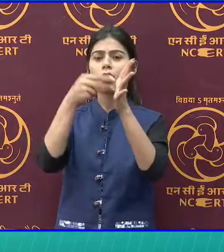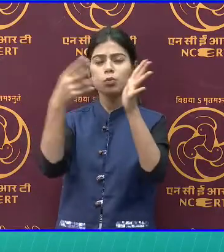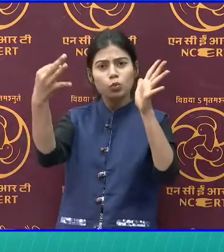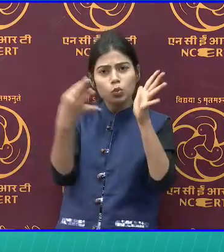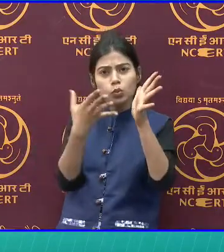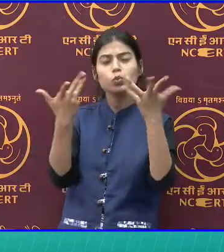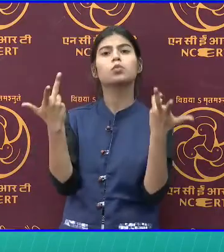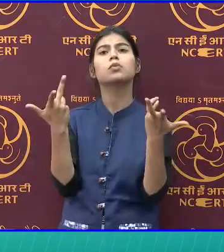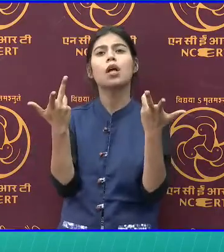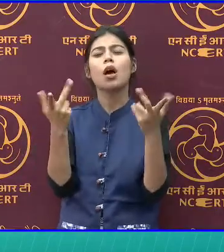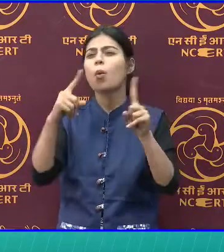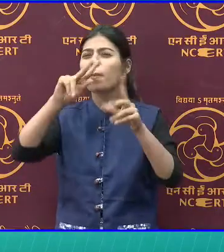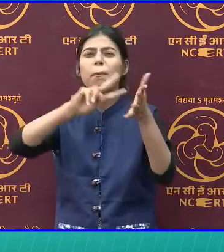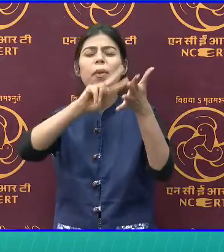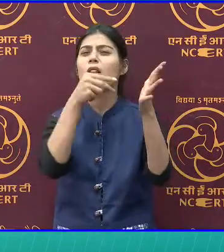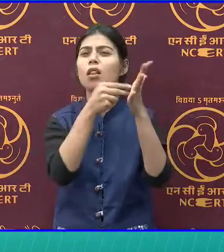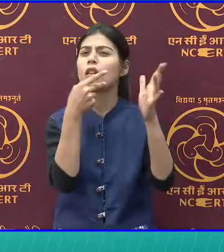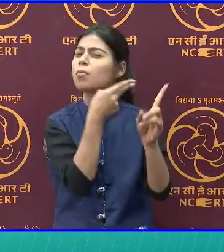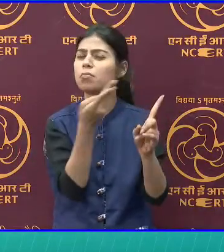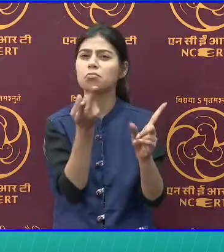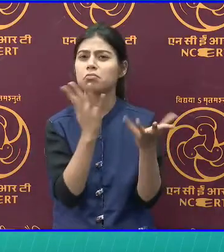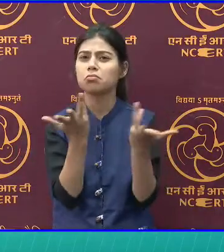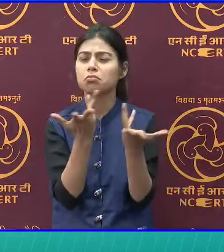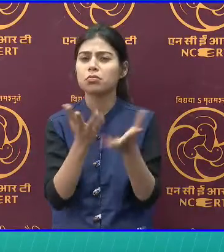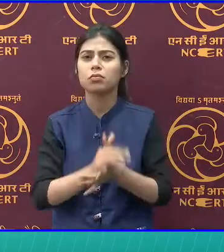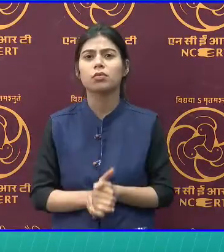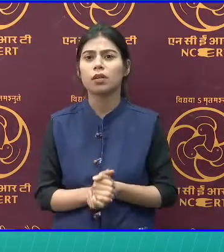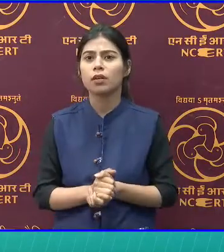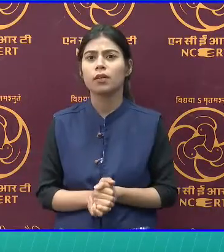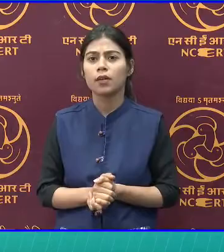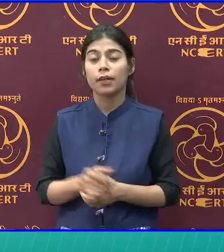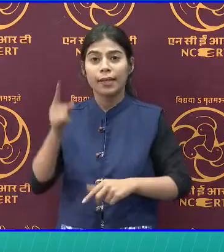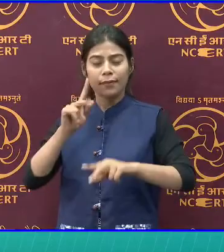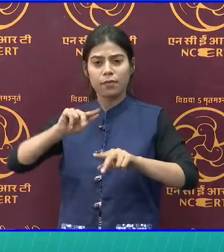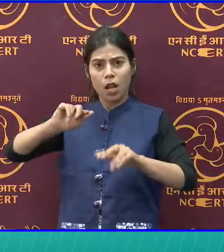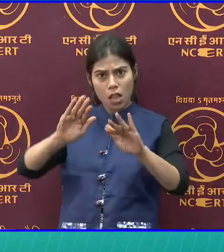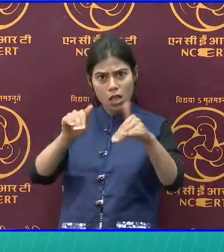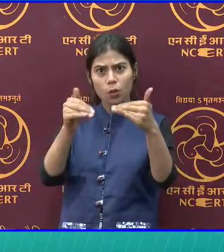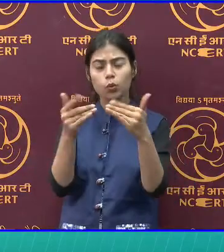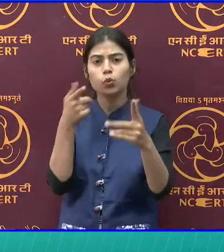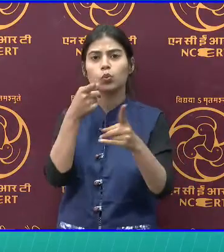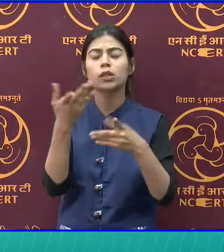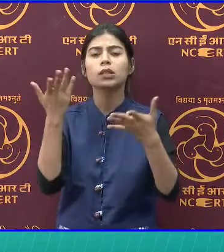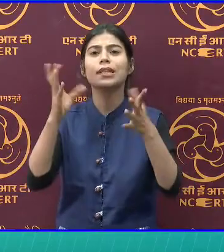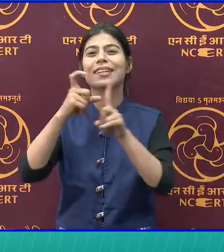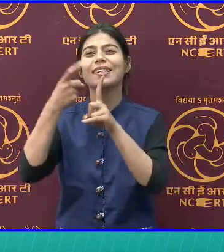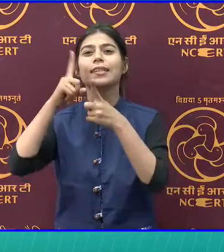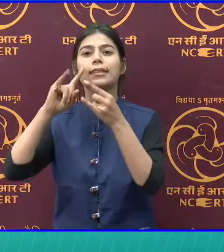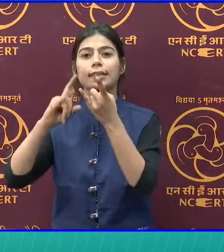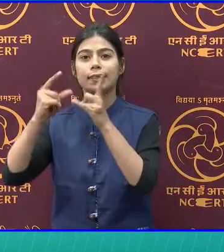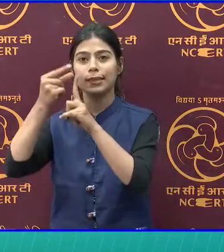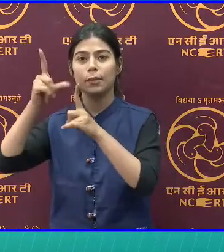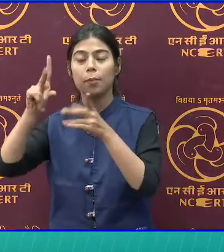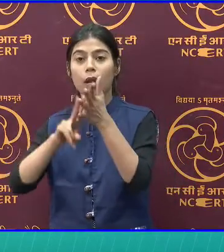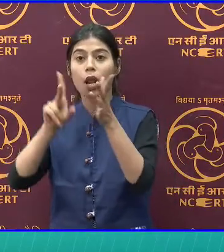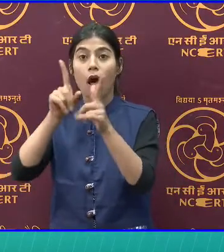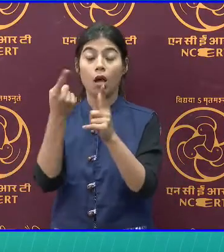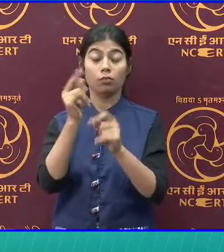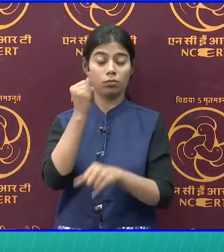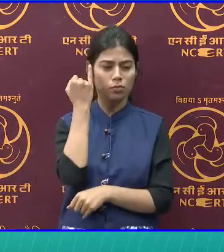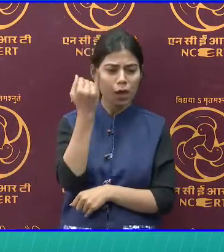is this thematic approach? Thematic approach is that rather than introducing children to the disciplines, let us identify